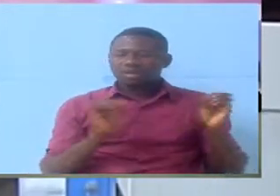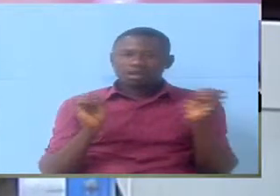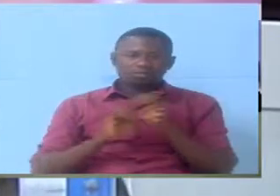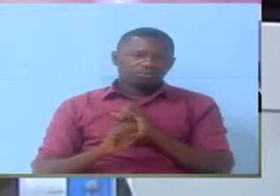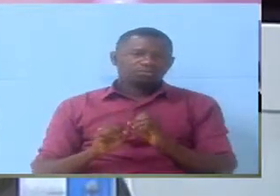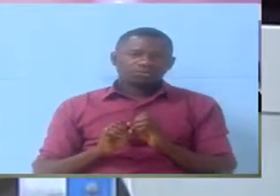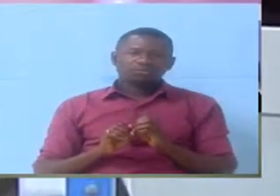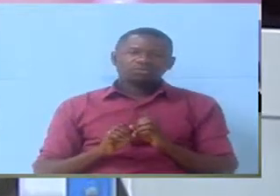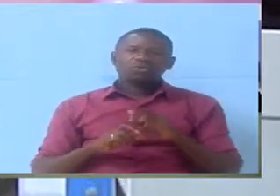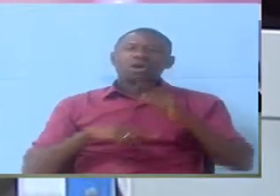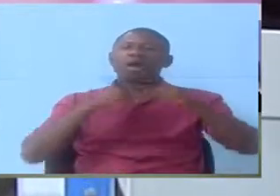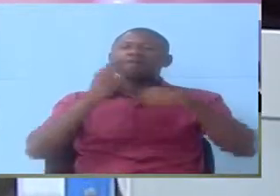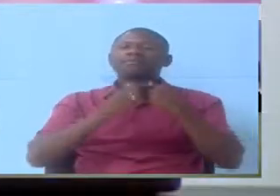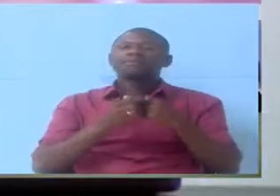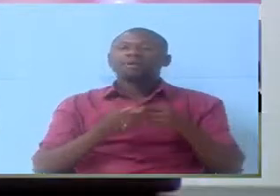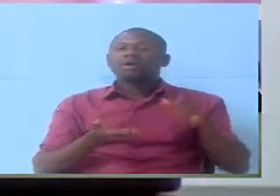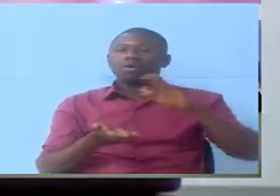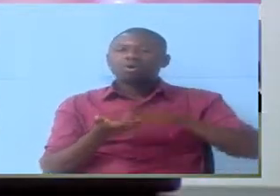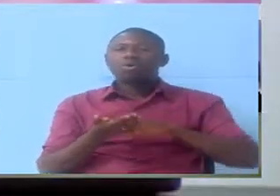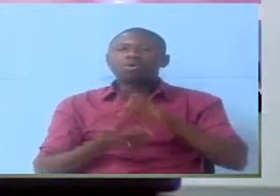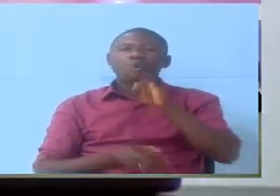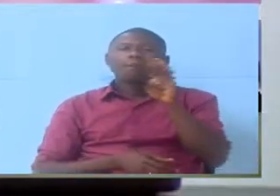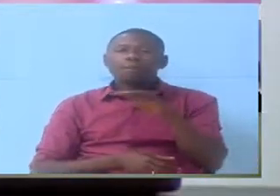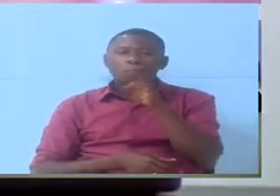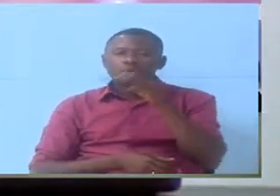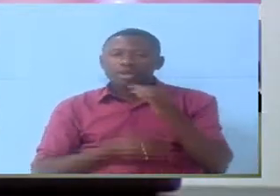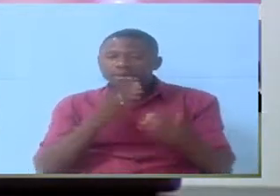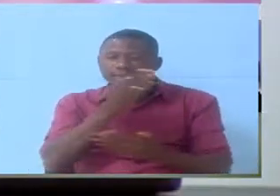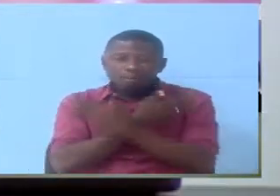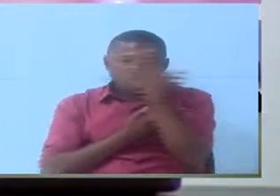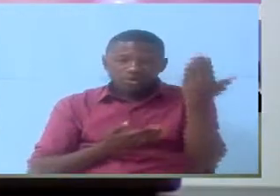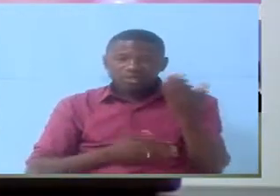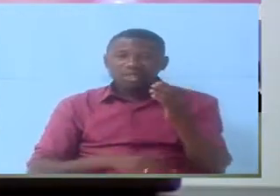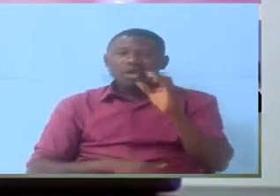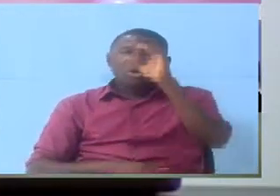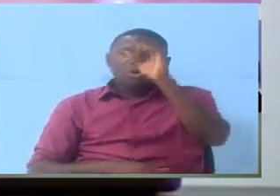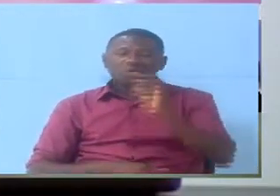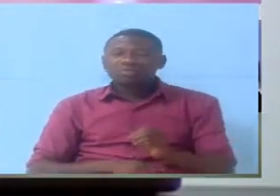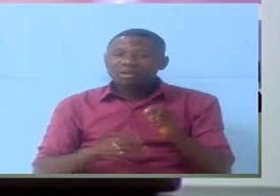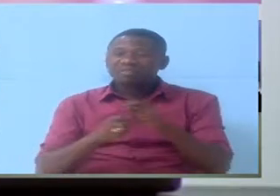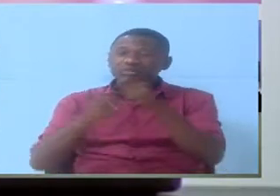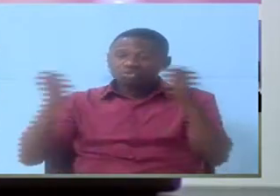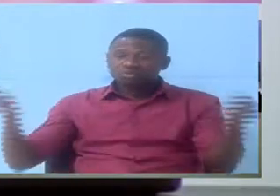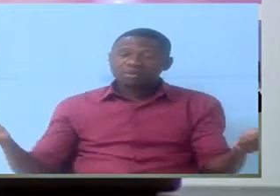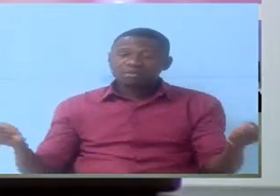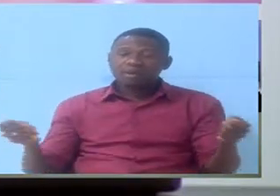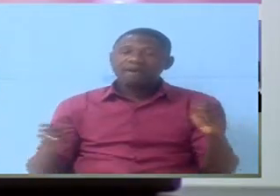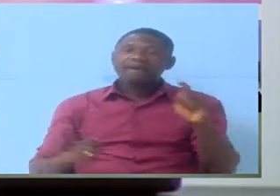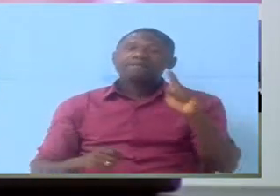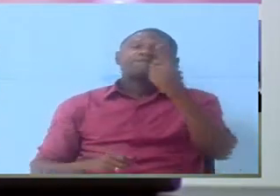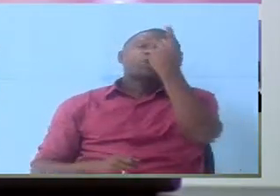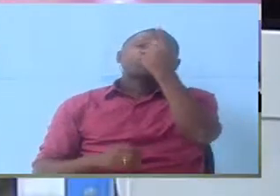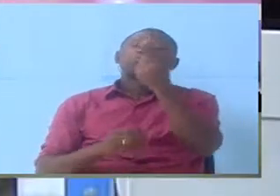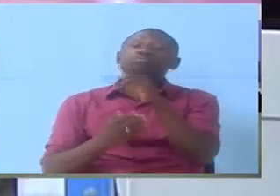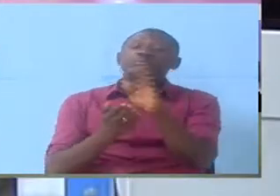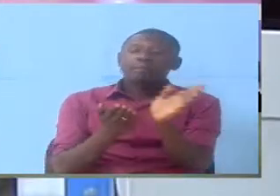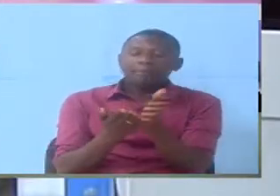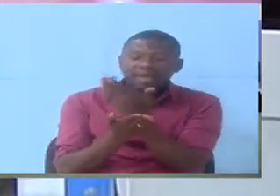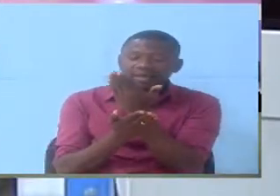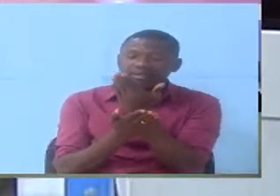Observer's front page lead story. Walunen observa kibar kaito la lera follow ala nyati linya nyine